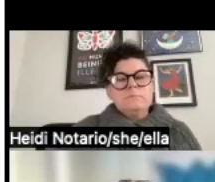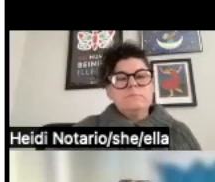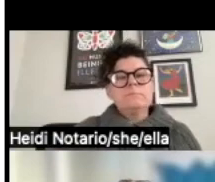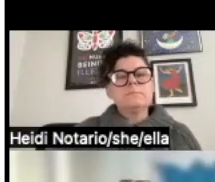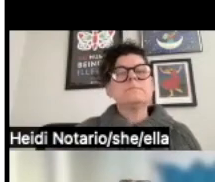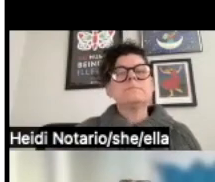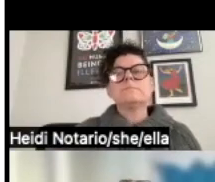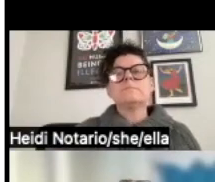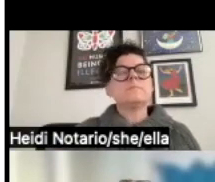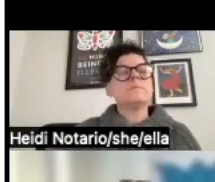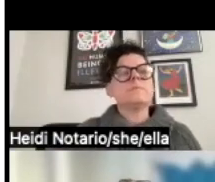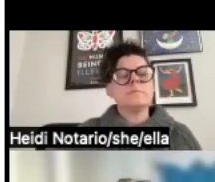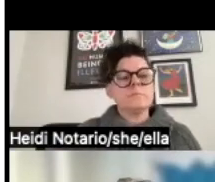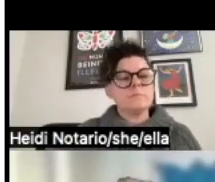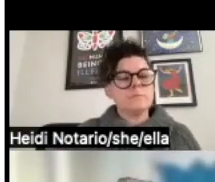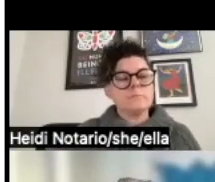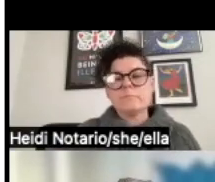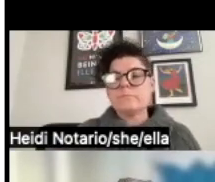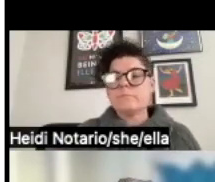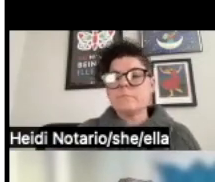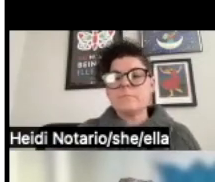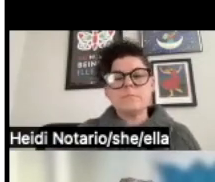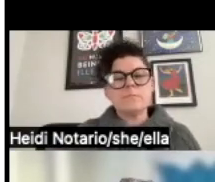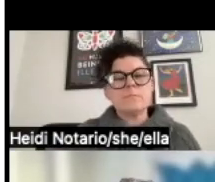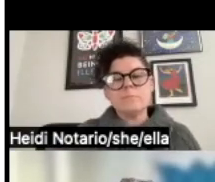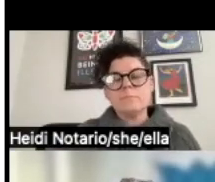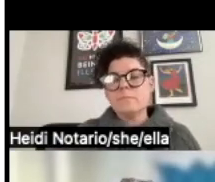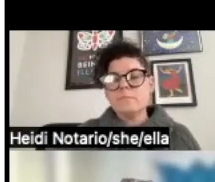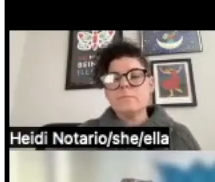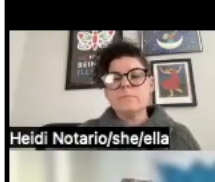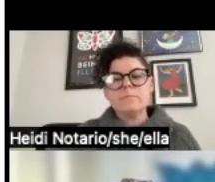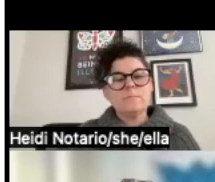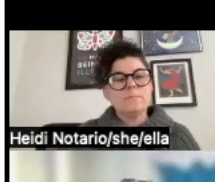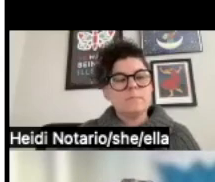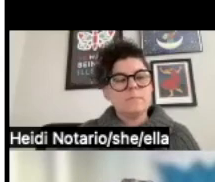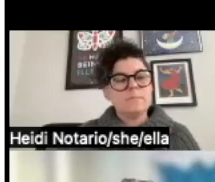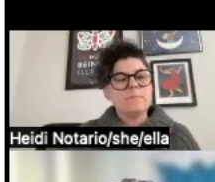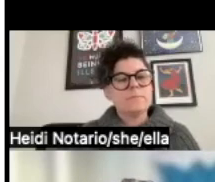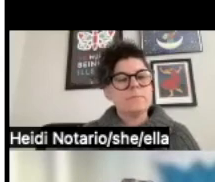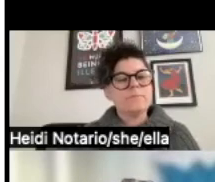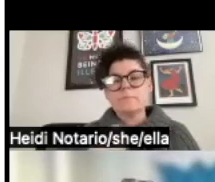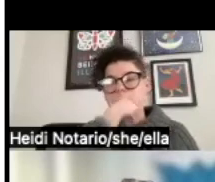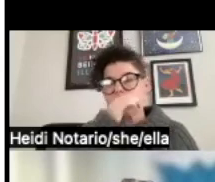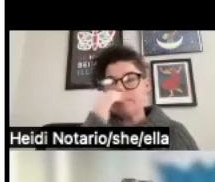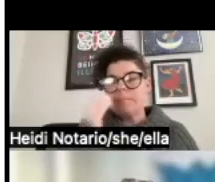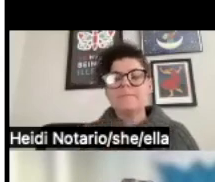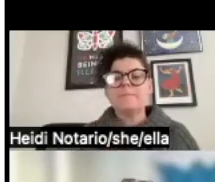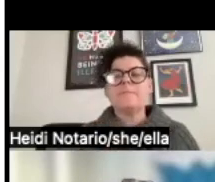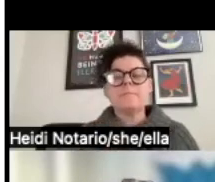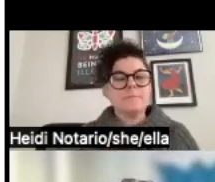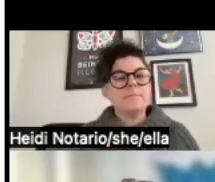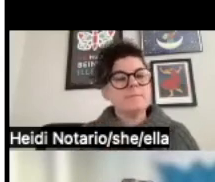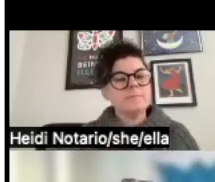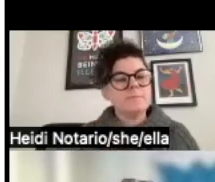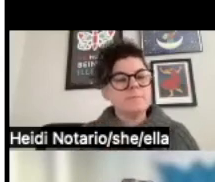sure you're muted. I'm gonna repeat these exact same instructions, but in Spanish now. Buenas tardes, mi nombre es